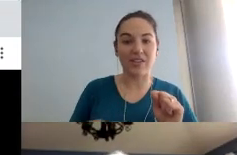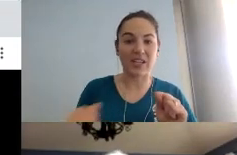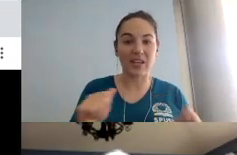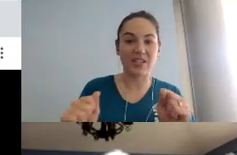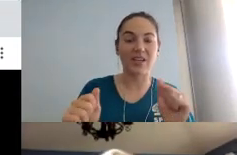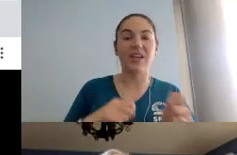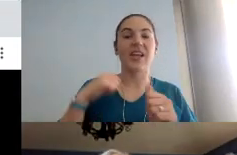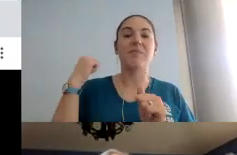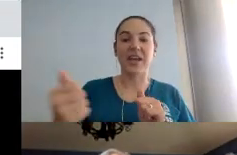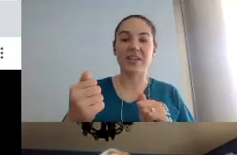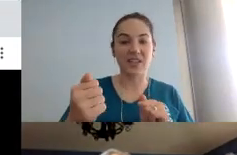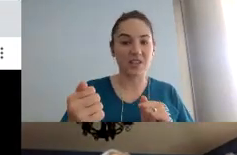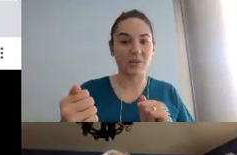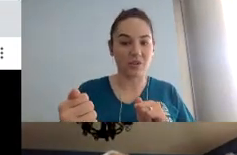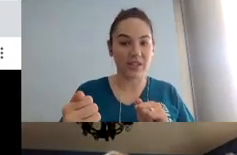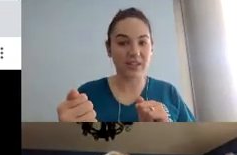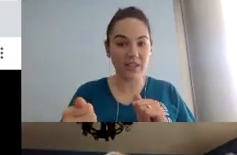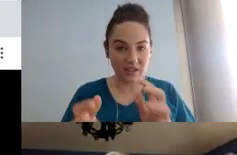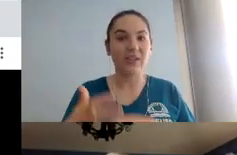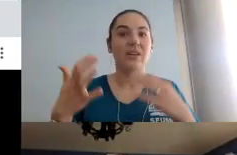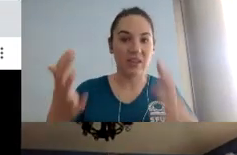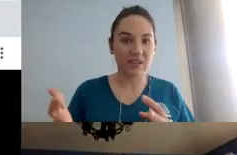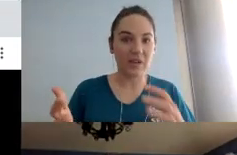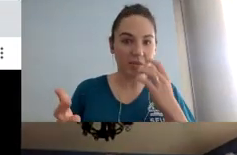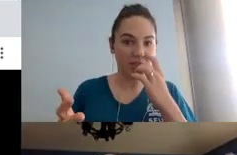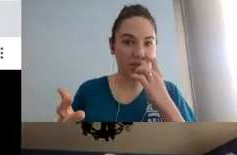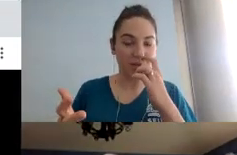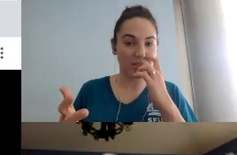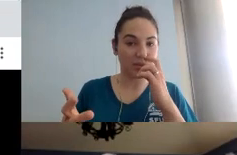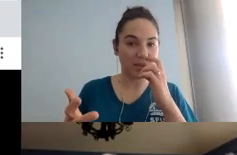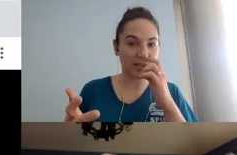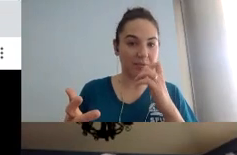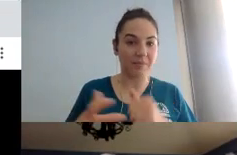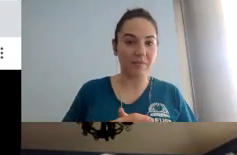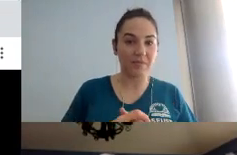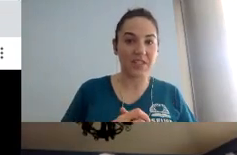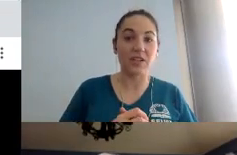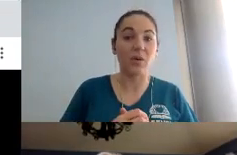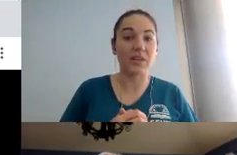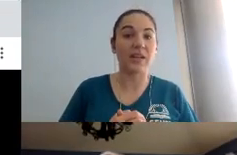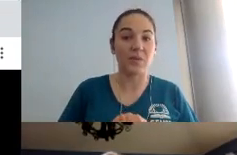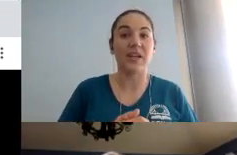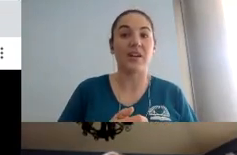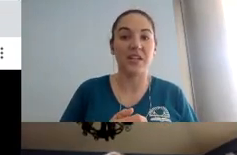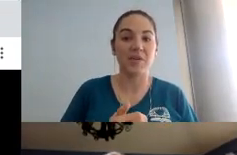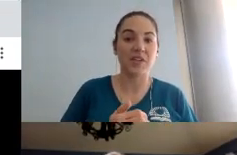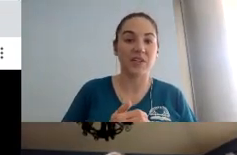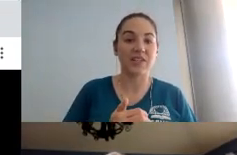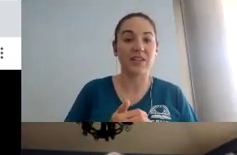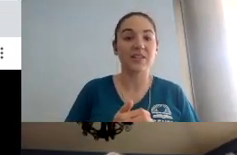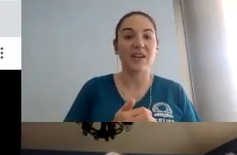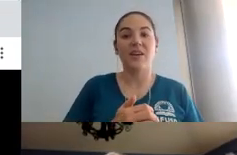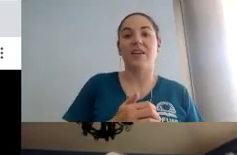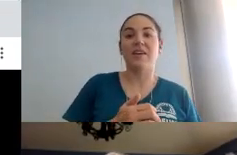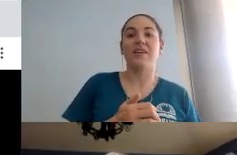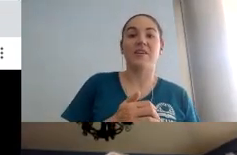all of the text and paste it into Google Translate, and then being able to know what that Guardian email summary